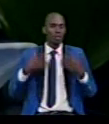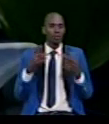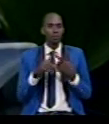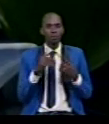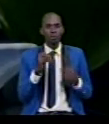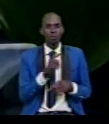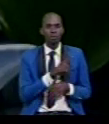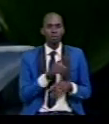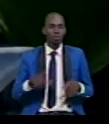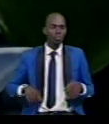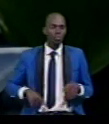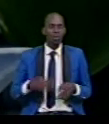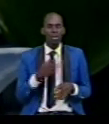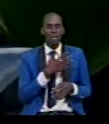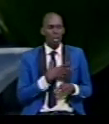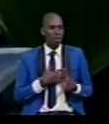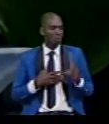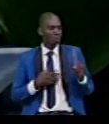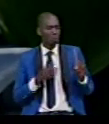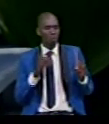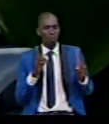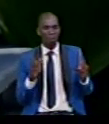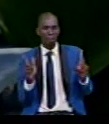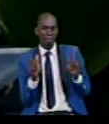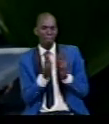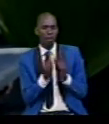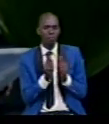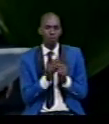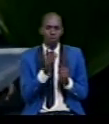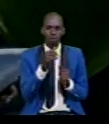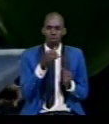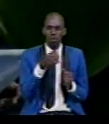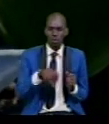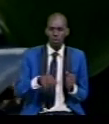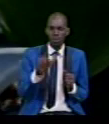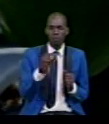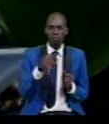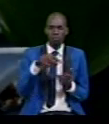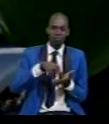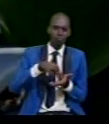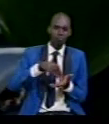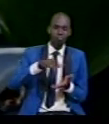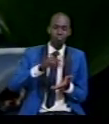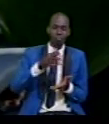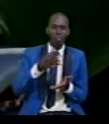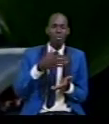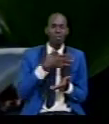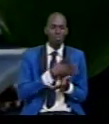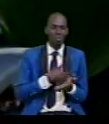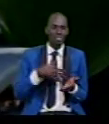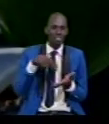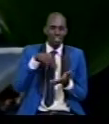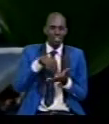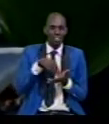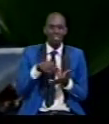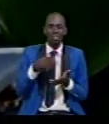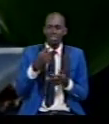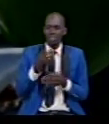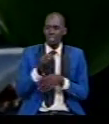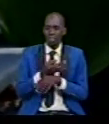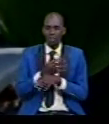and they have not attended to you, wave your hand at them. They come to you. The counselors are